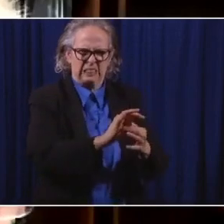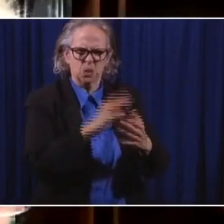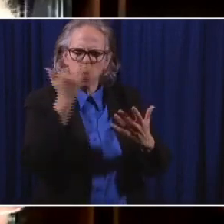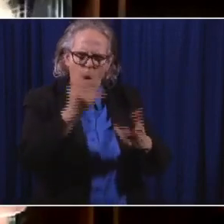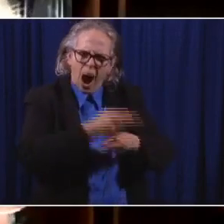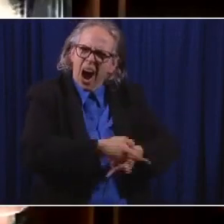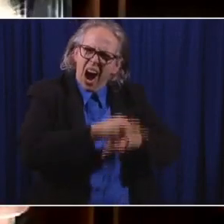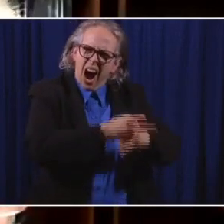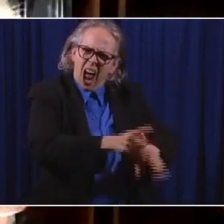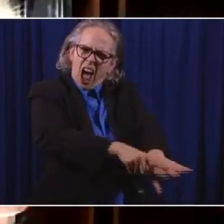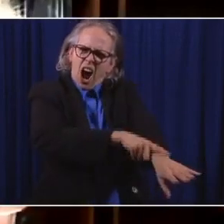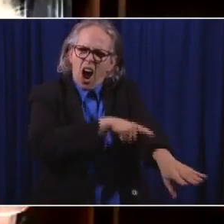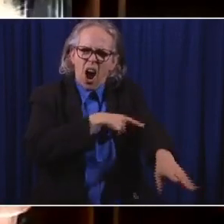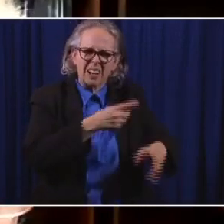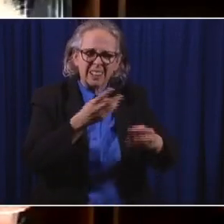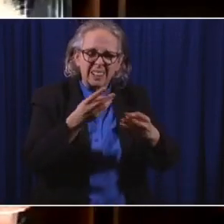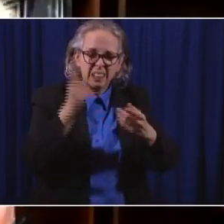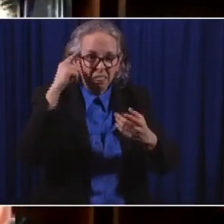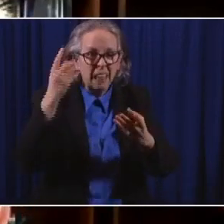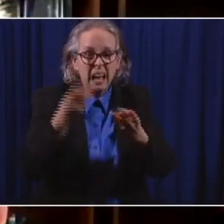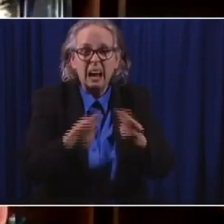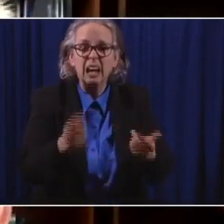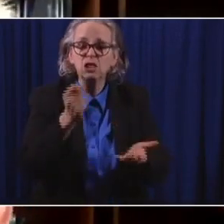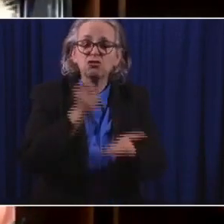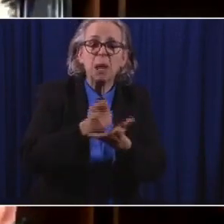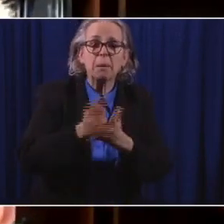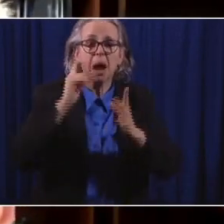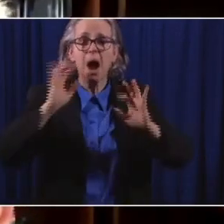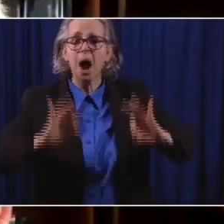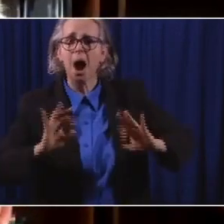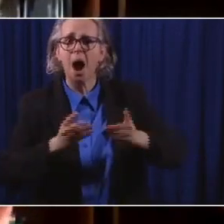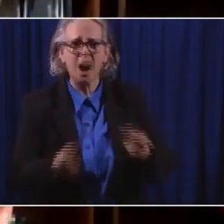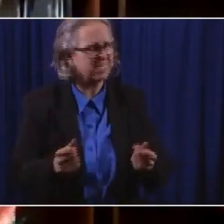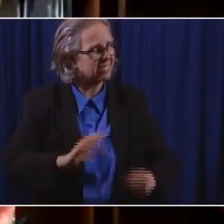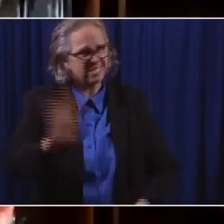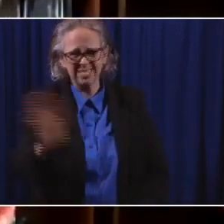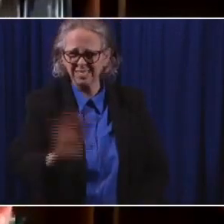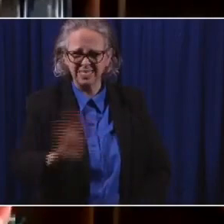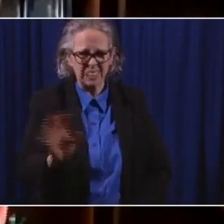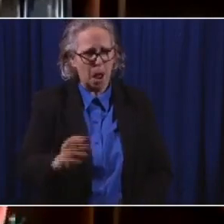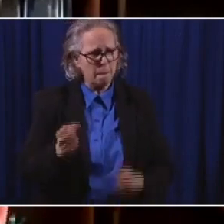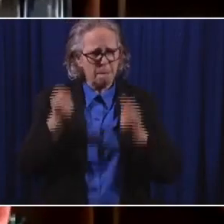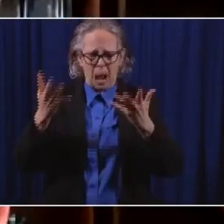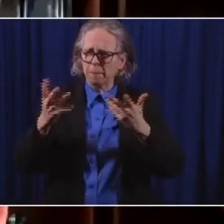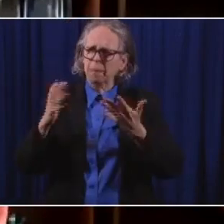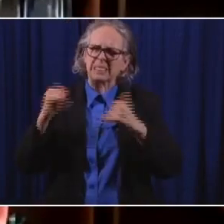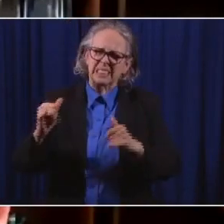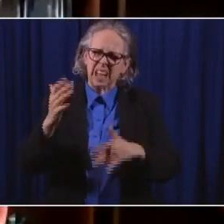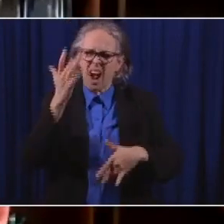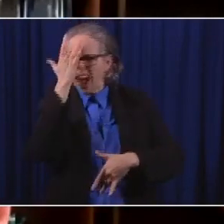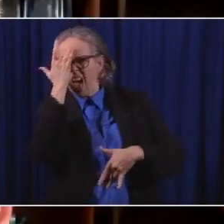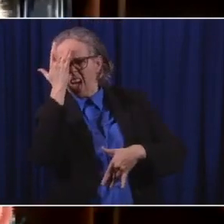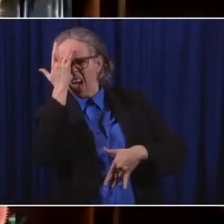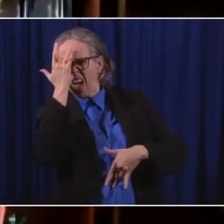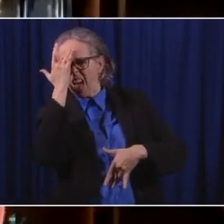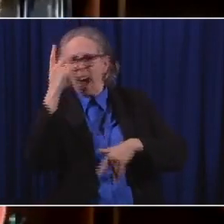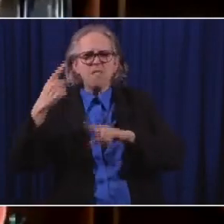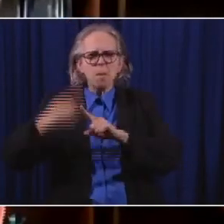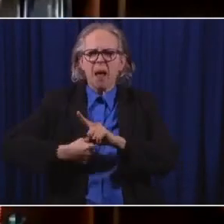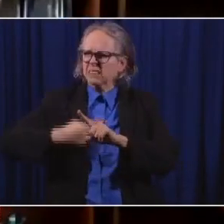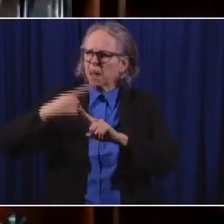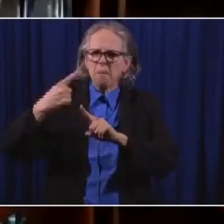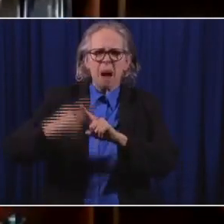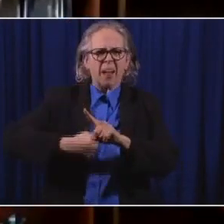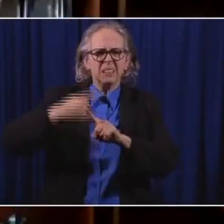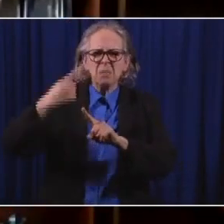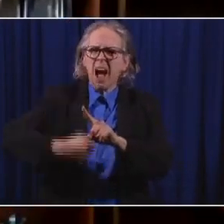people, but there are definitely a cadre of people who really manifest ongoing symptoms for months later. And we need to know a